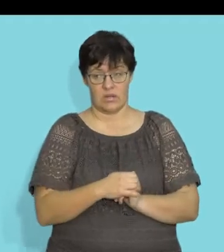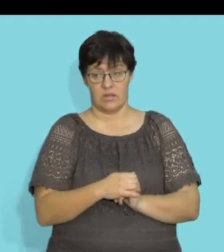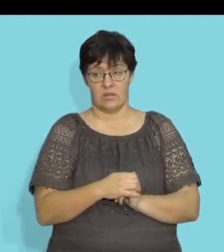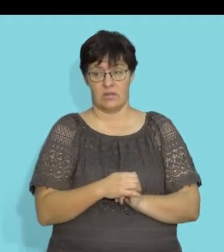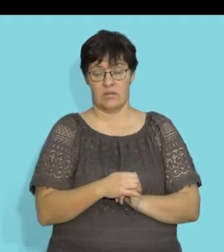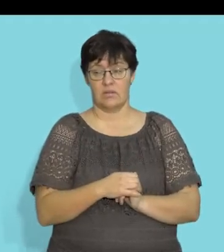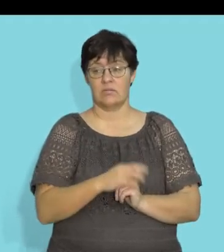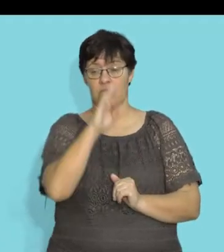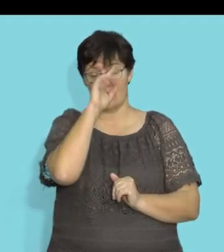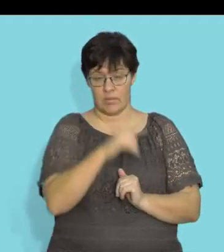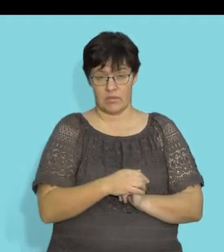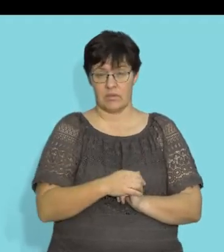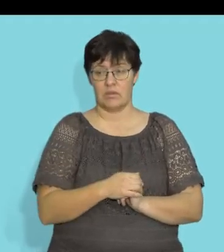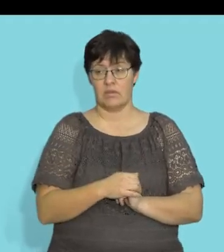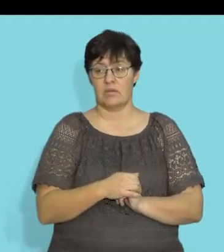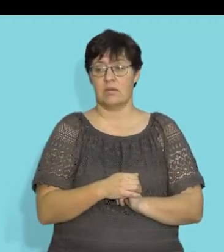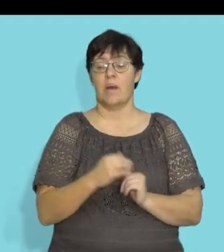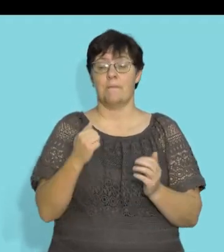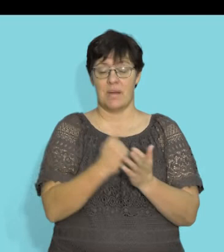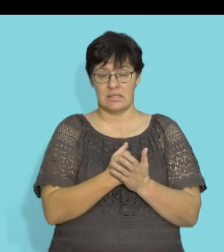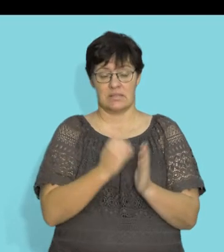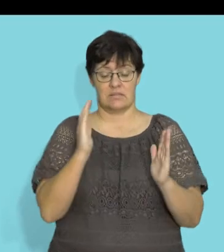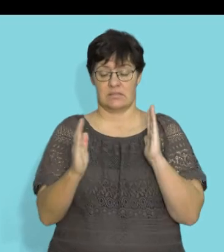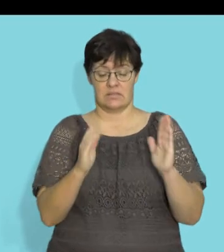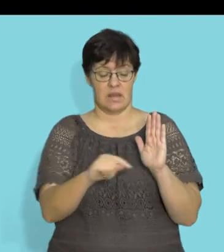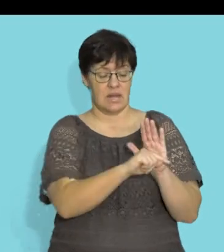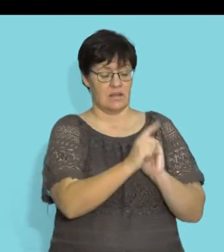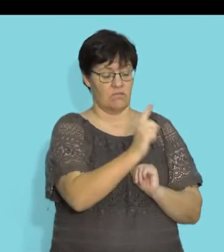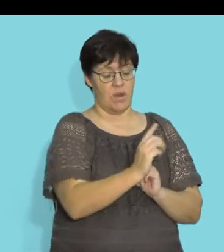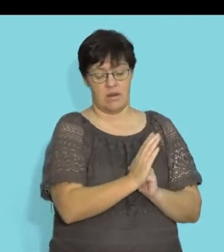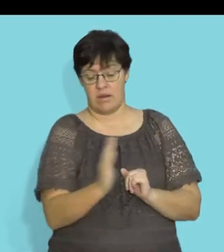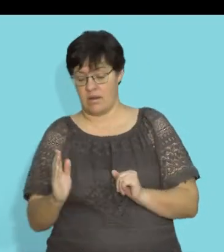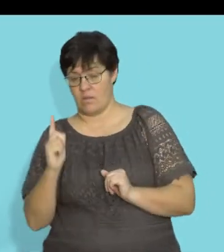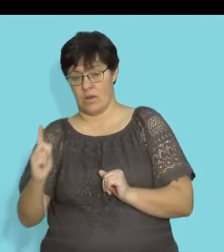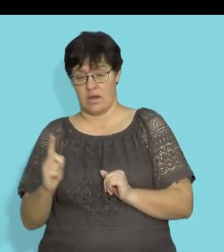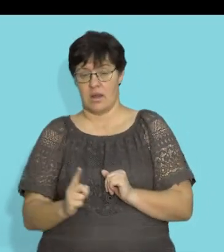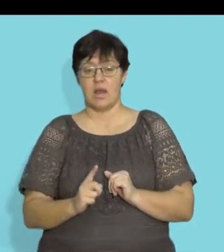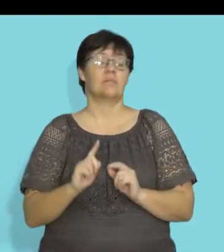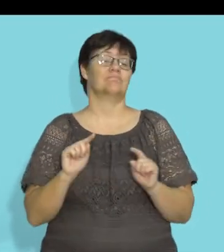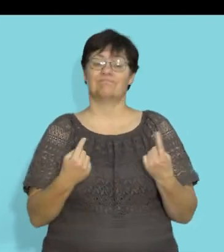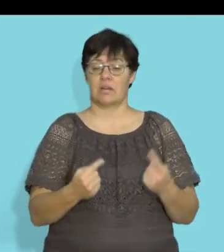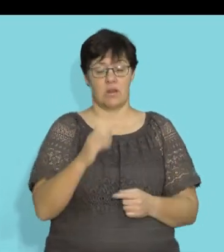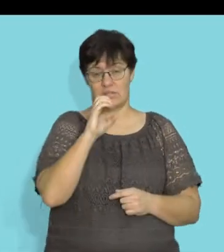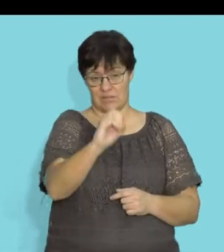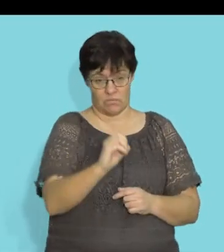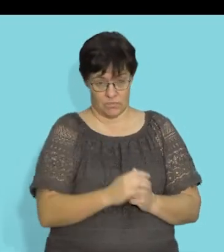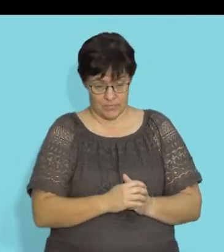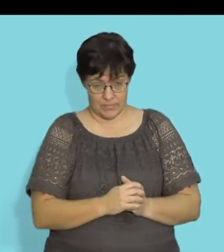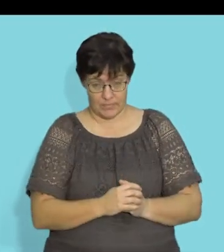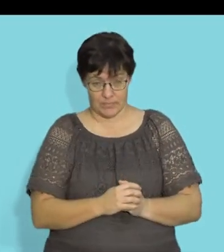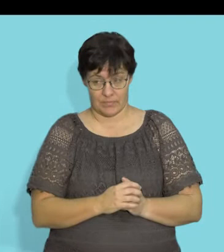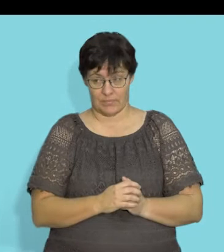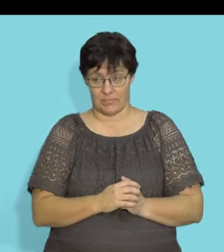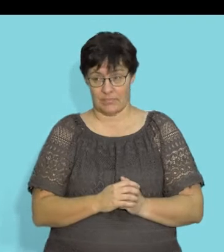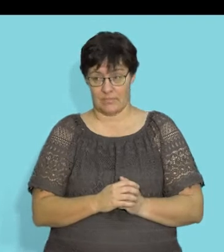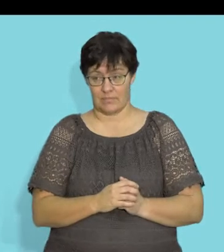r. And just a reminder that my ratio has to be between -1 and 1, and r is not